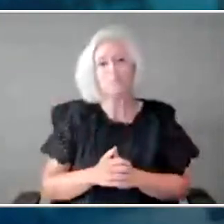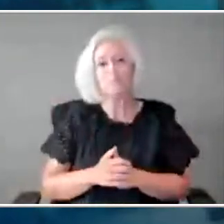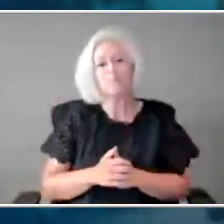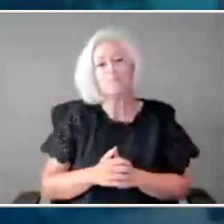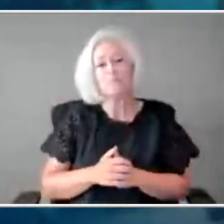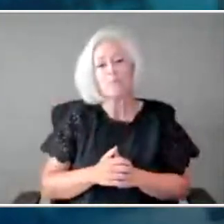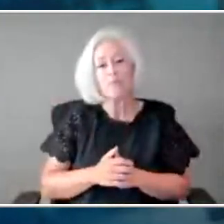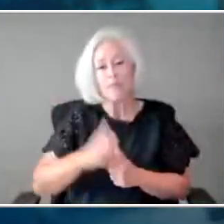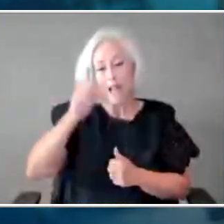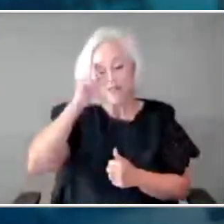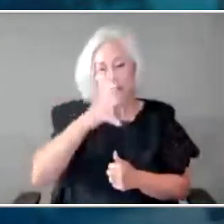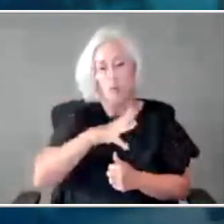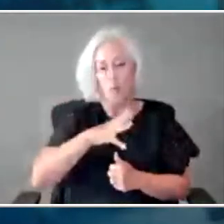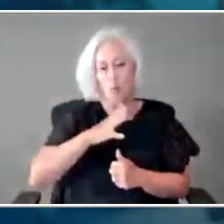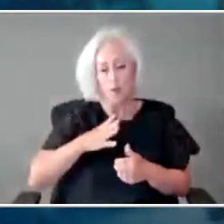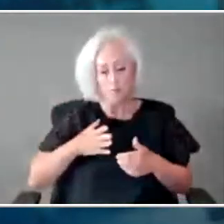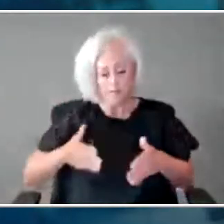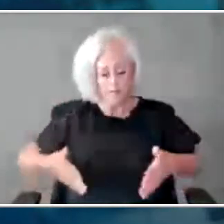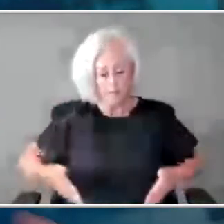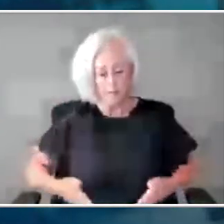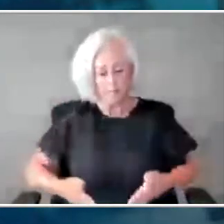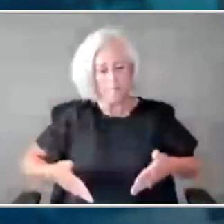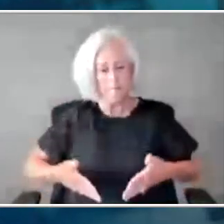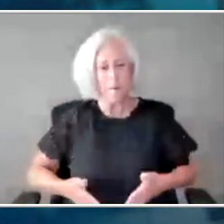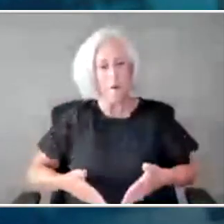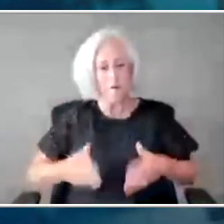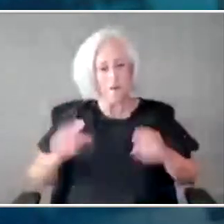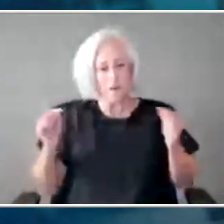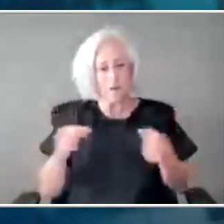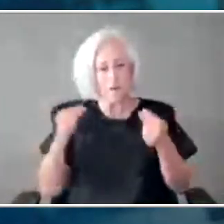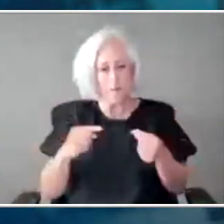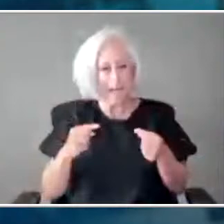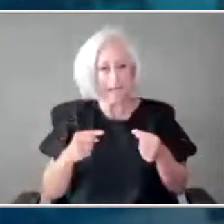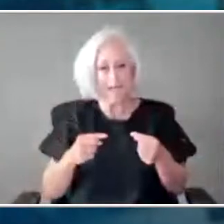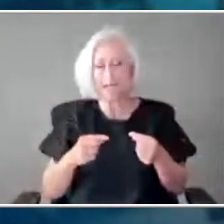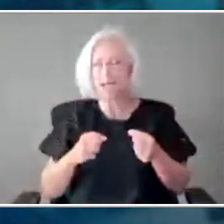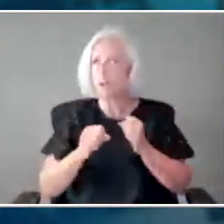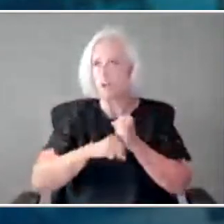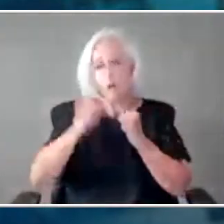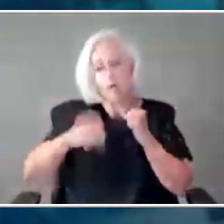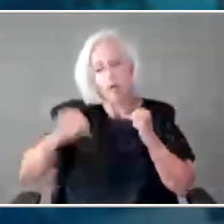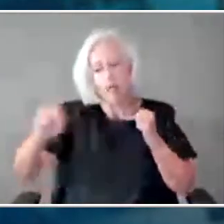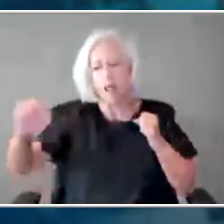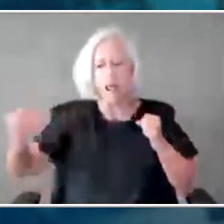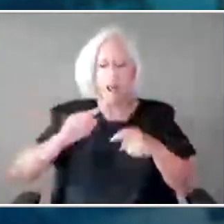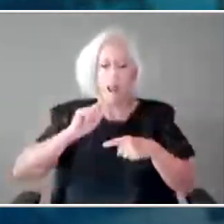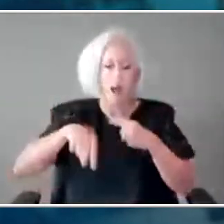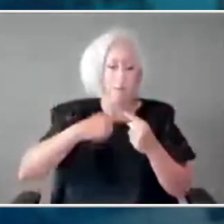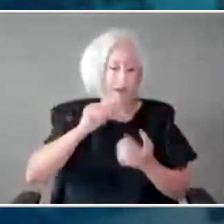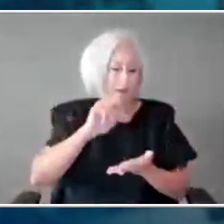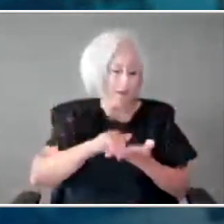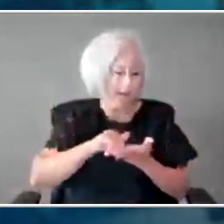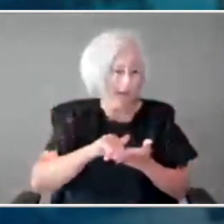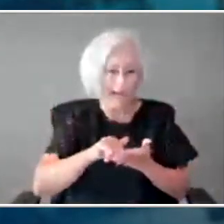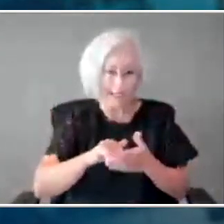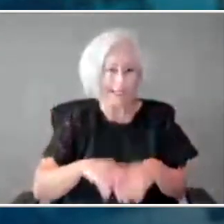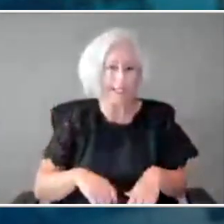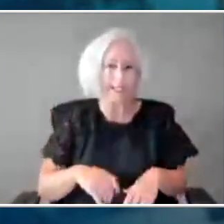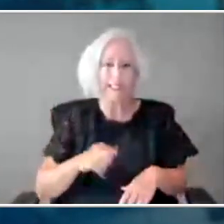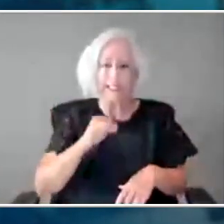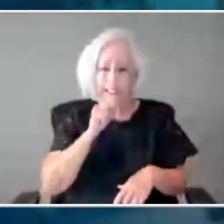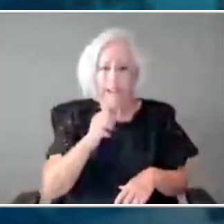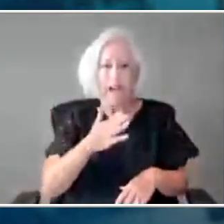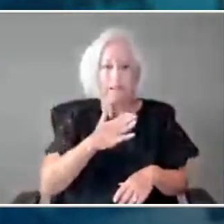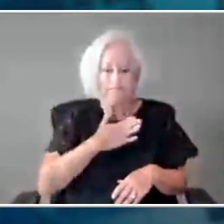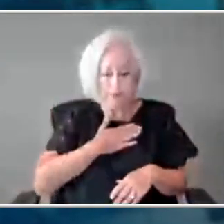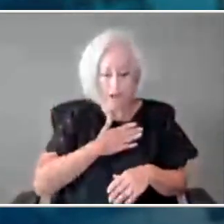women's pelvic pain is, we could have the several hour-long program just about that, and also, you know, definitely not my area of specialty, but